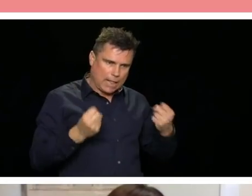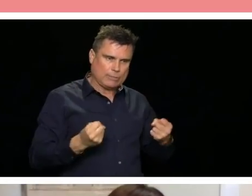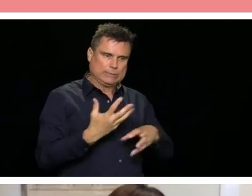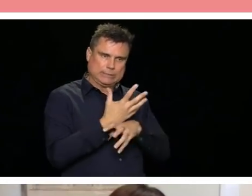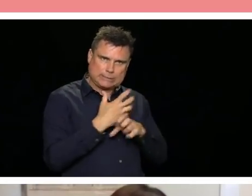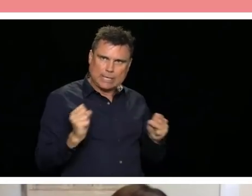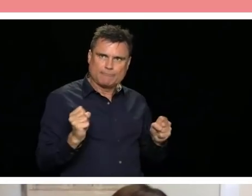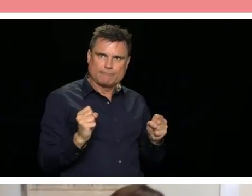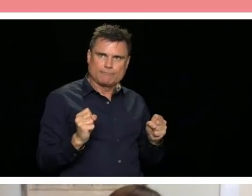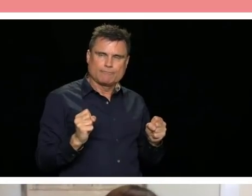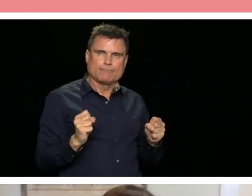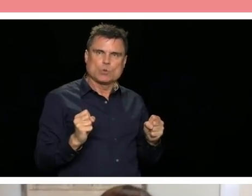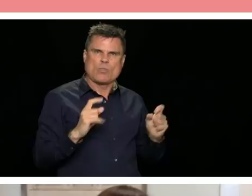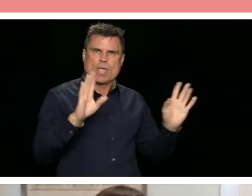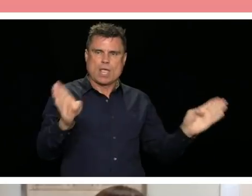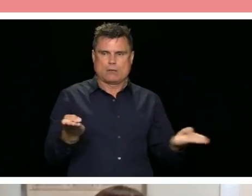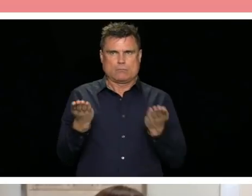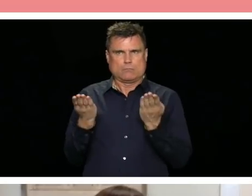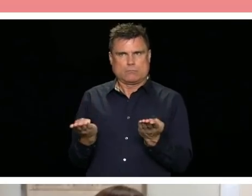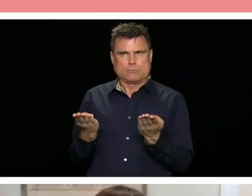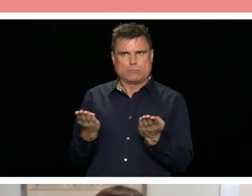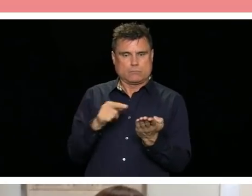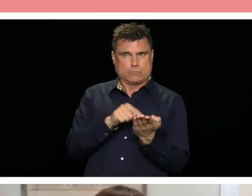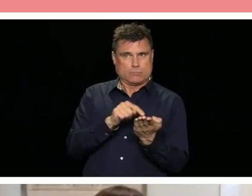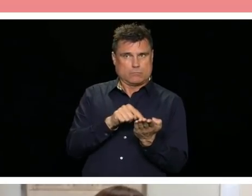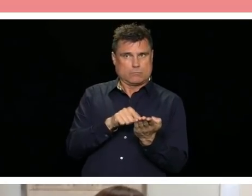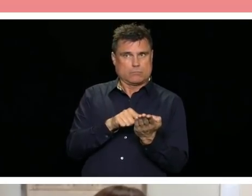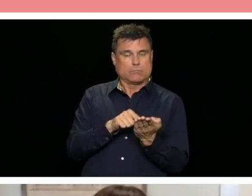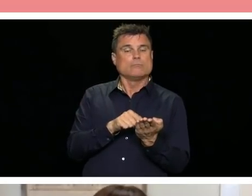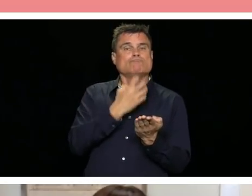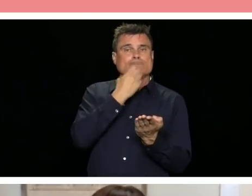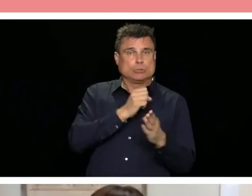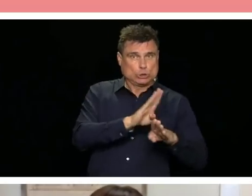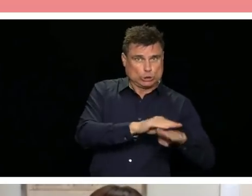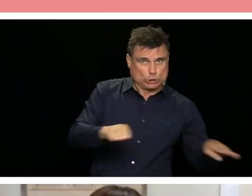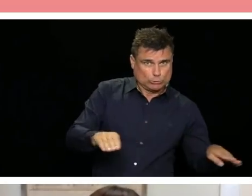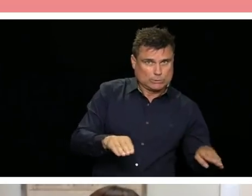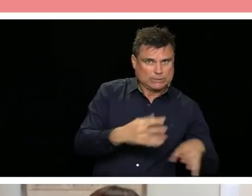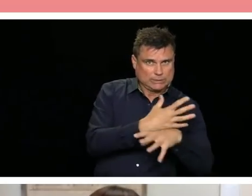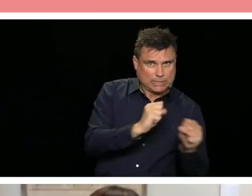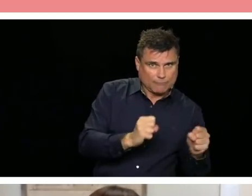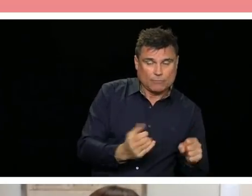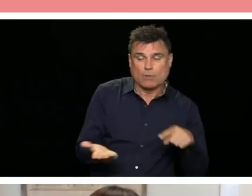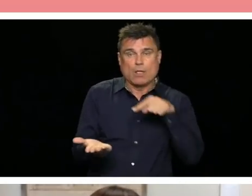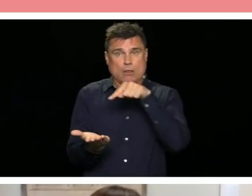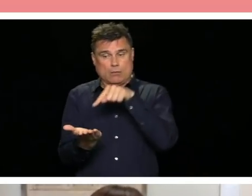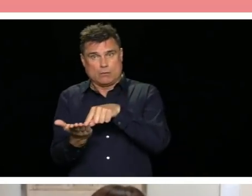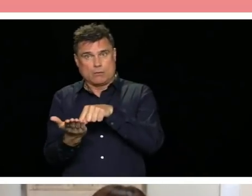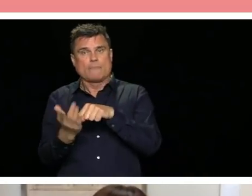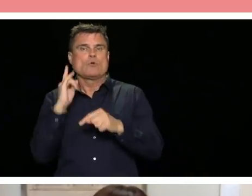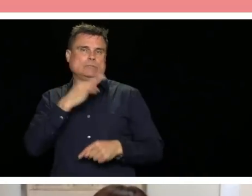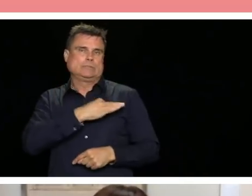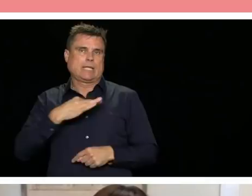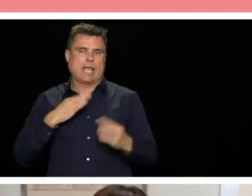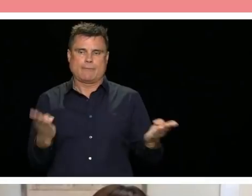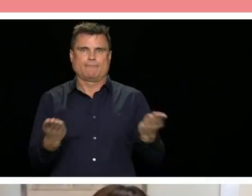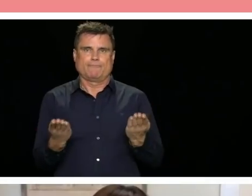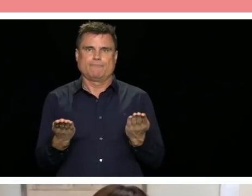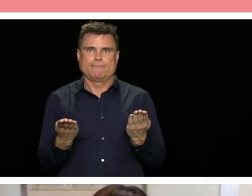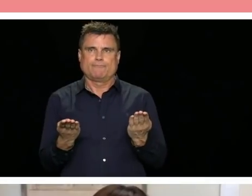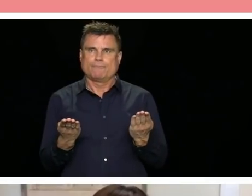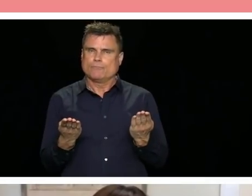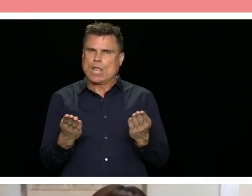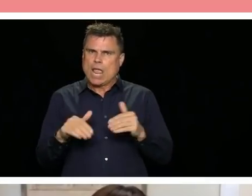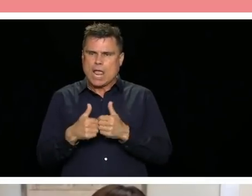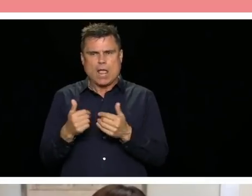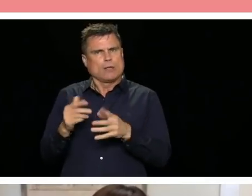childhood educators looked after. And I think that will serve us well moving forward. Thank you. And I have a question